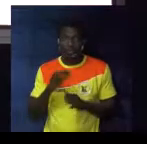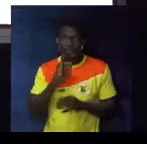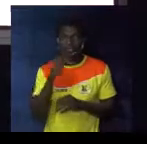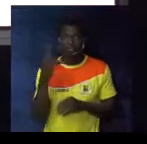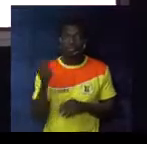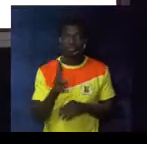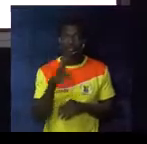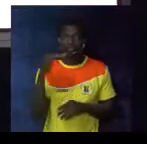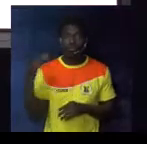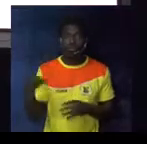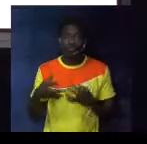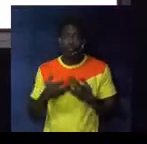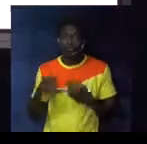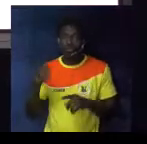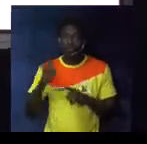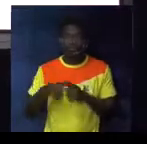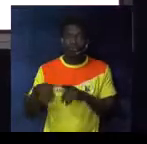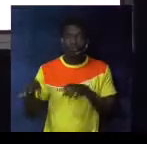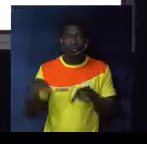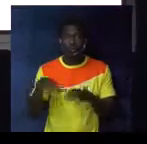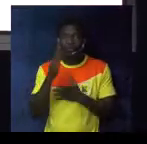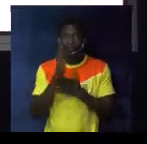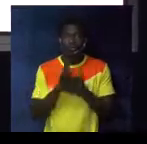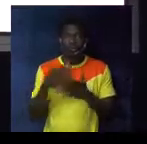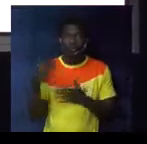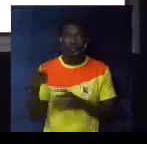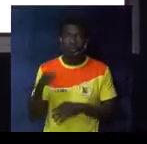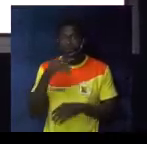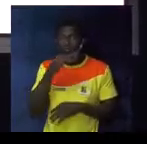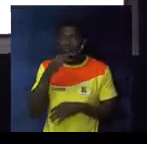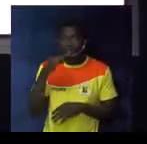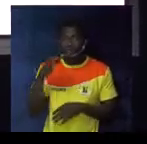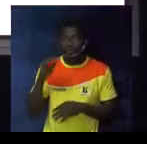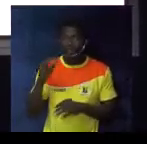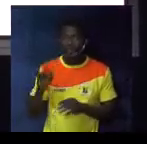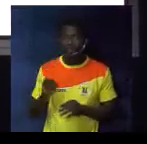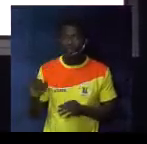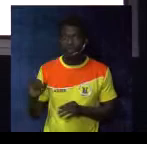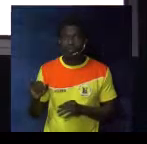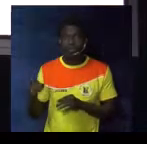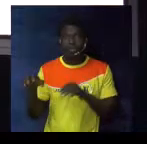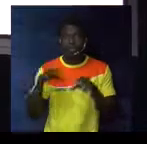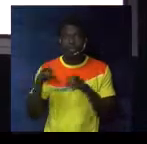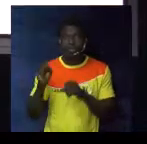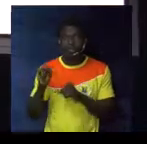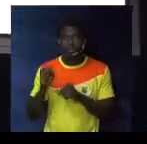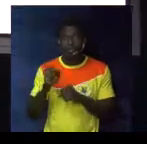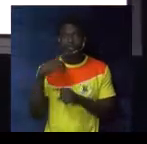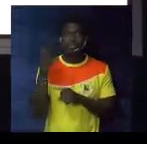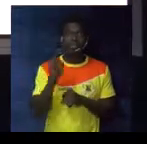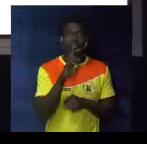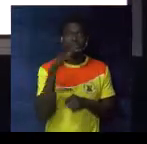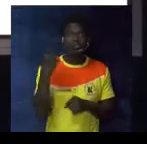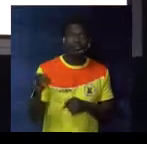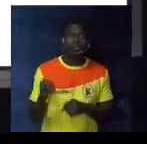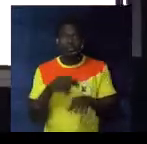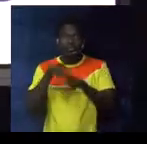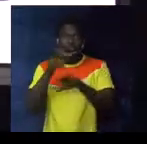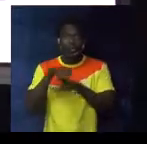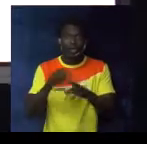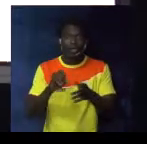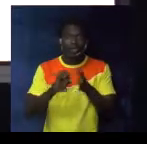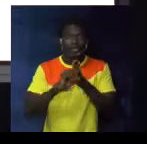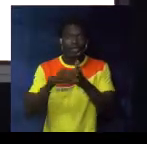Mechanized agriculture is the use of machines to perform some of farming activities.